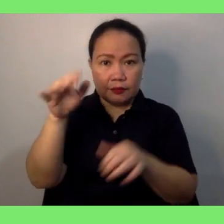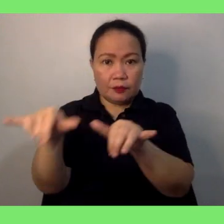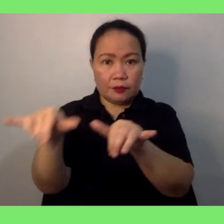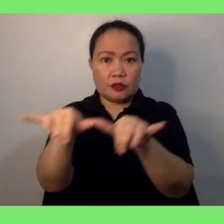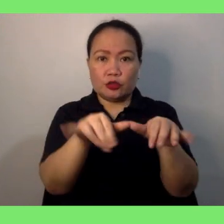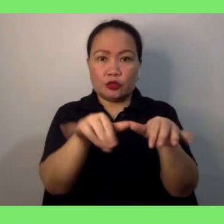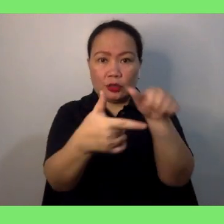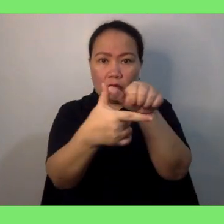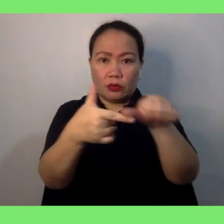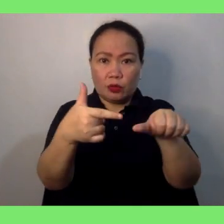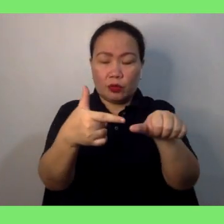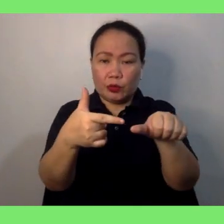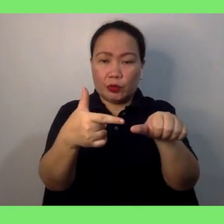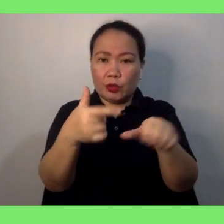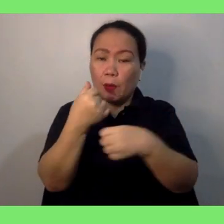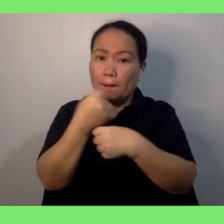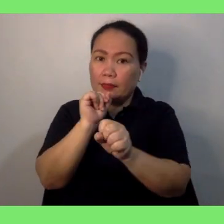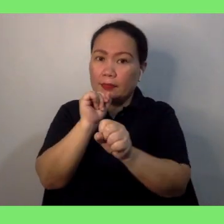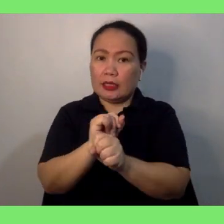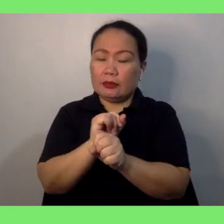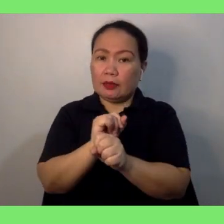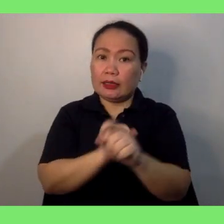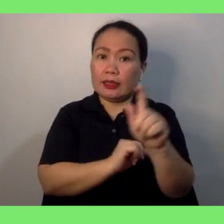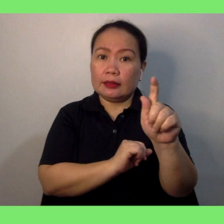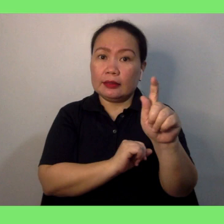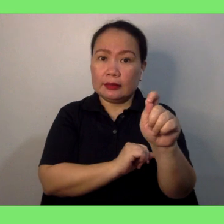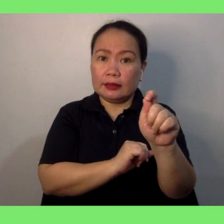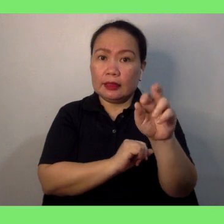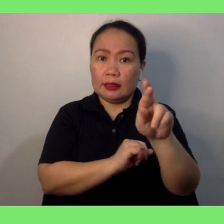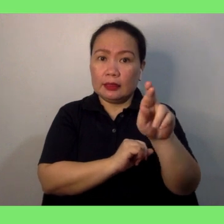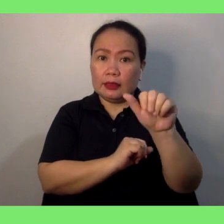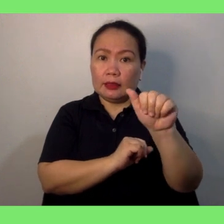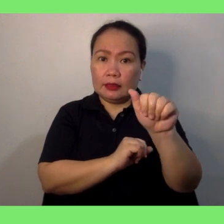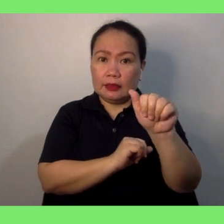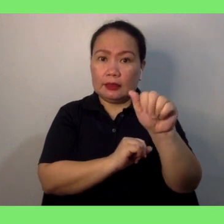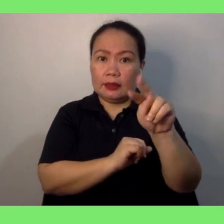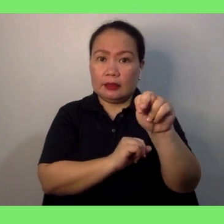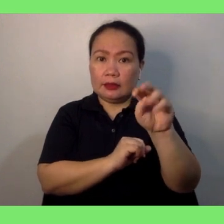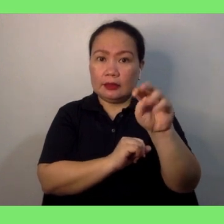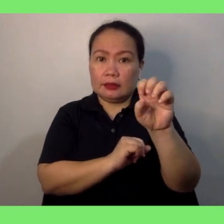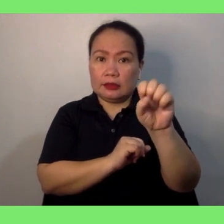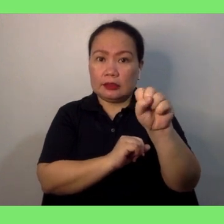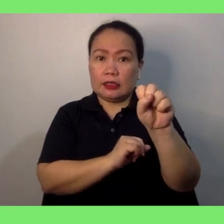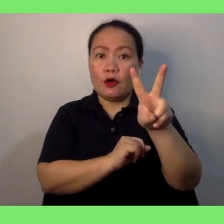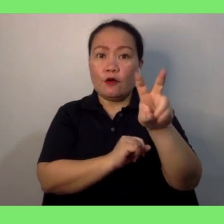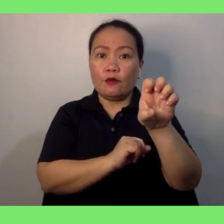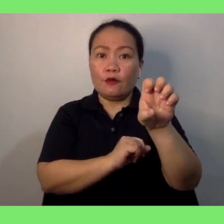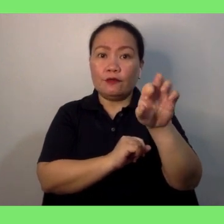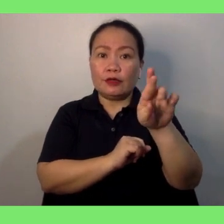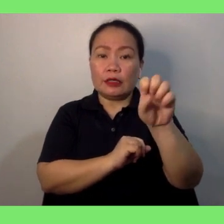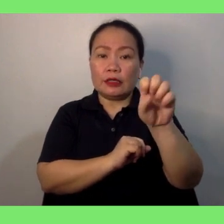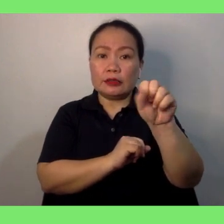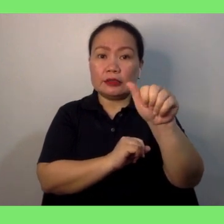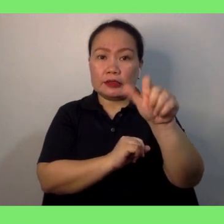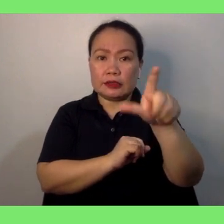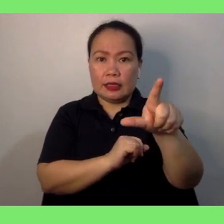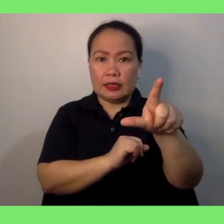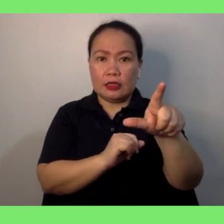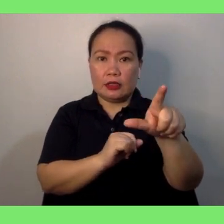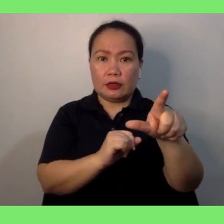formed by a transversal dun sa parallel lines.